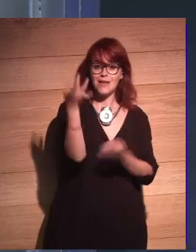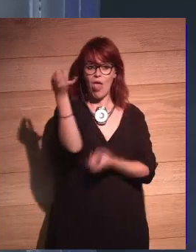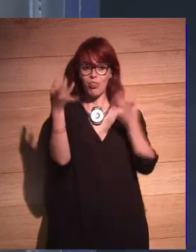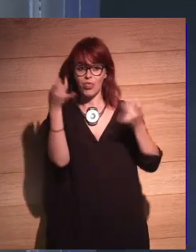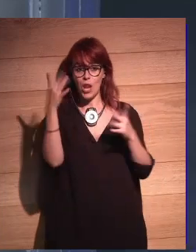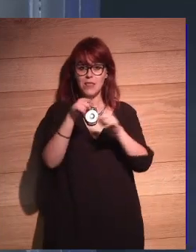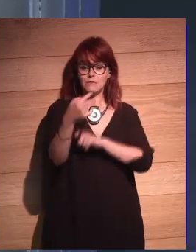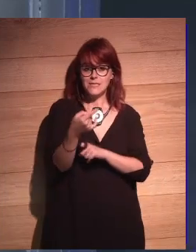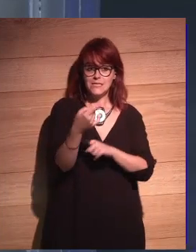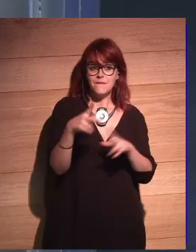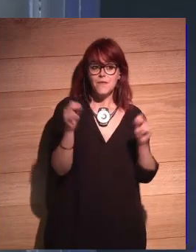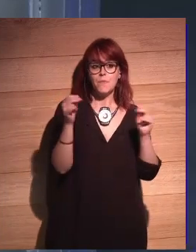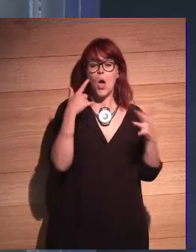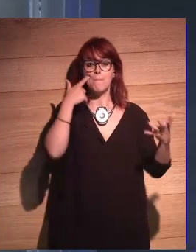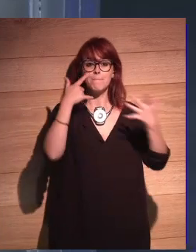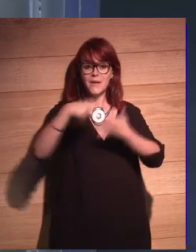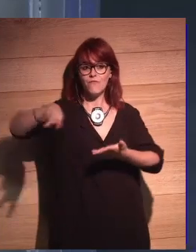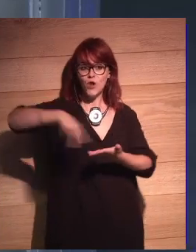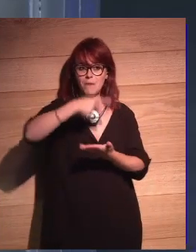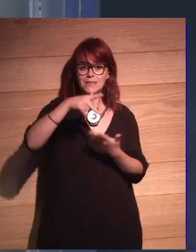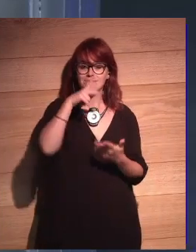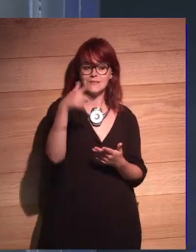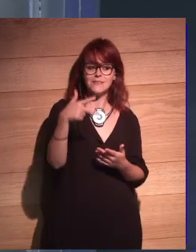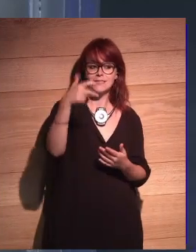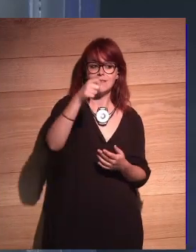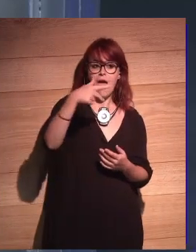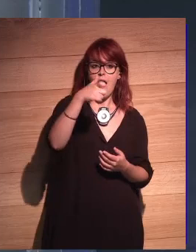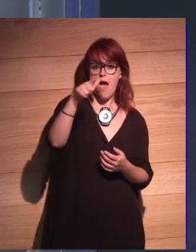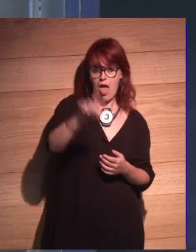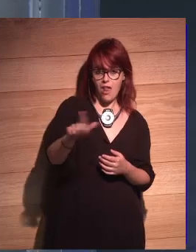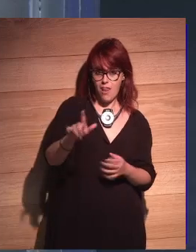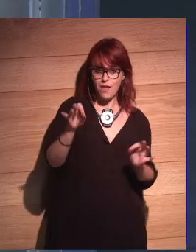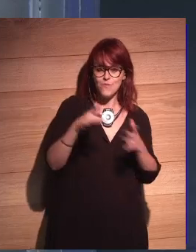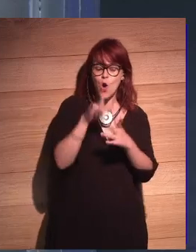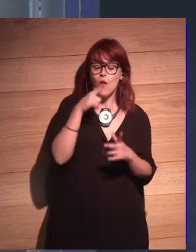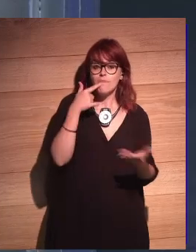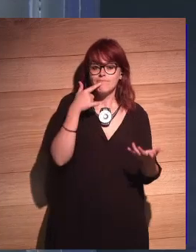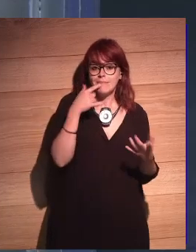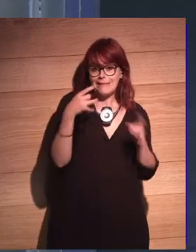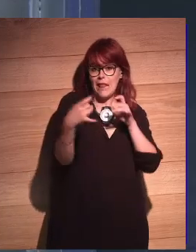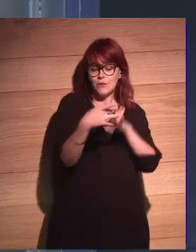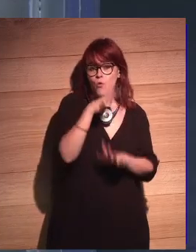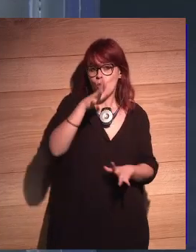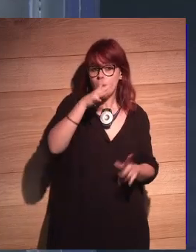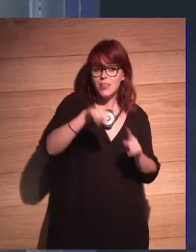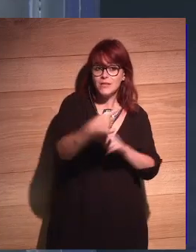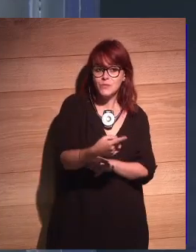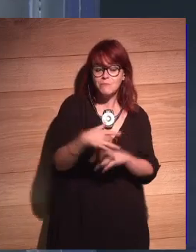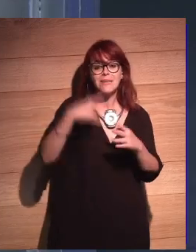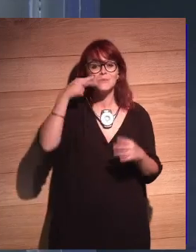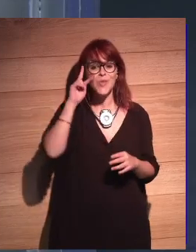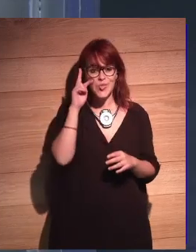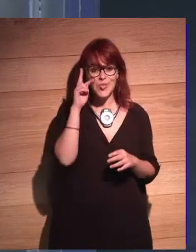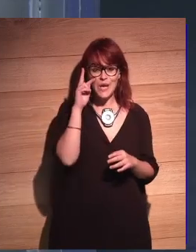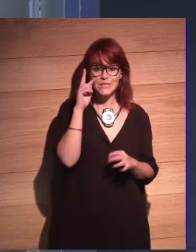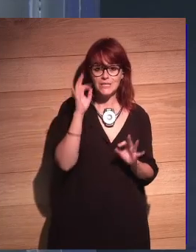about art and creation. After that we'll have the Chagall's performance, an interactive and spectacular performance. And after